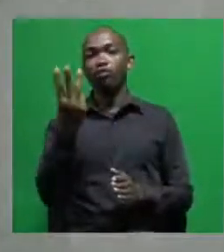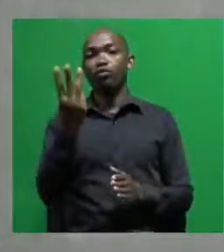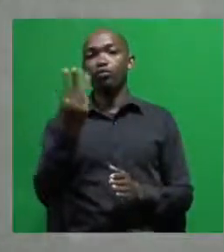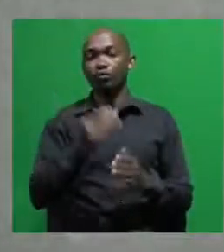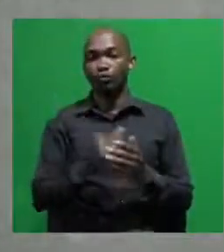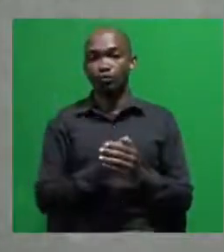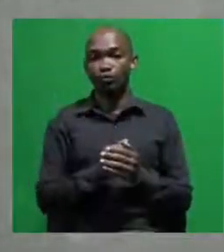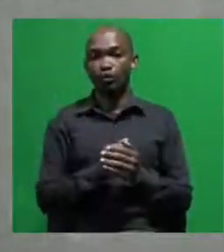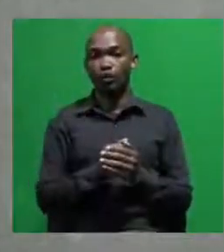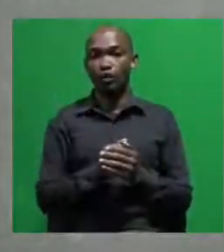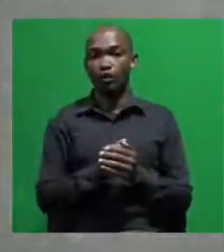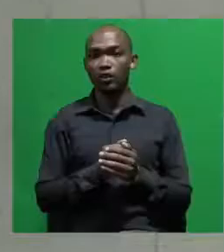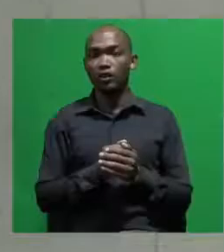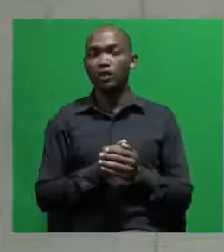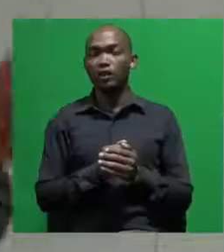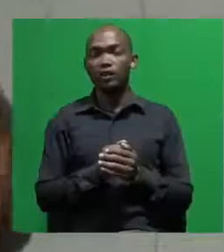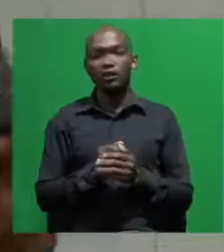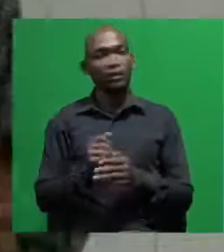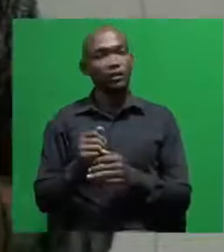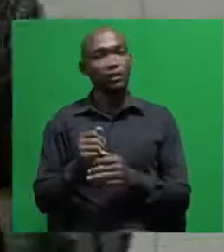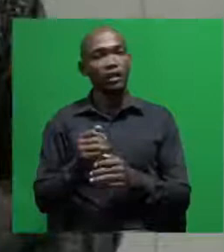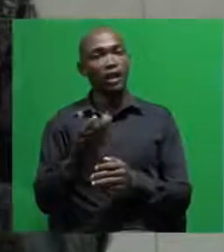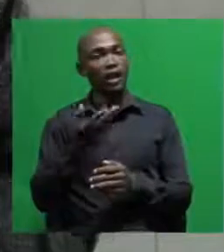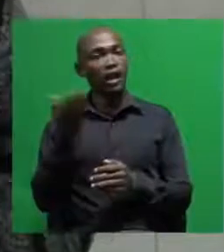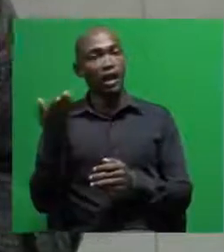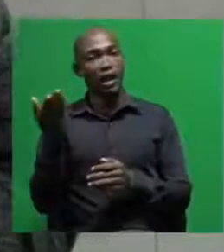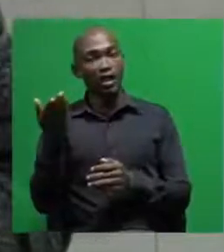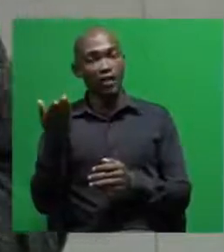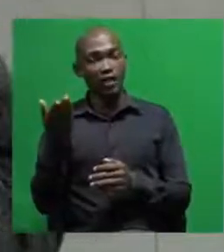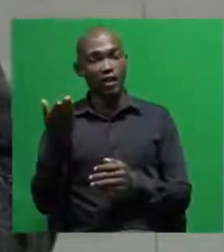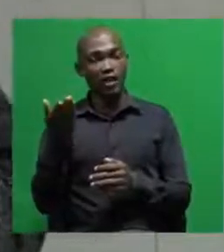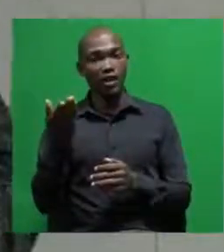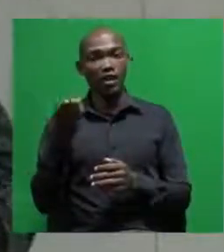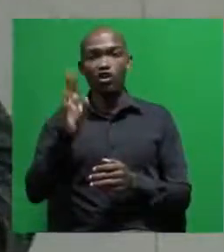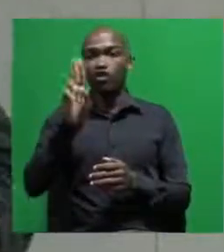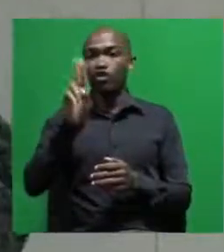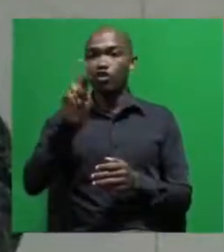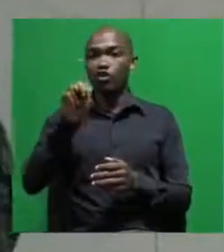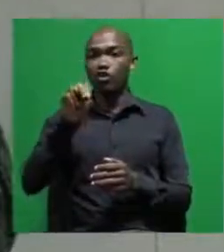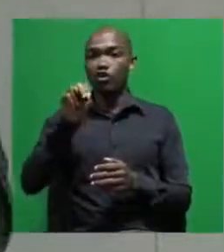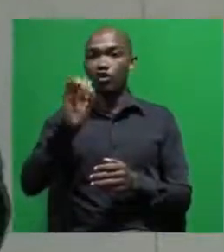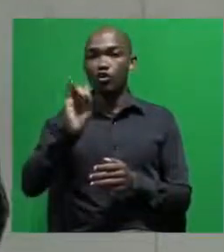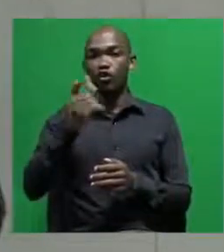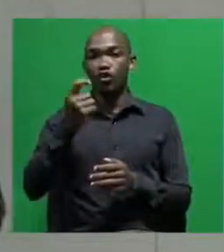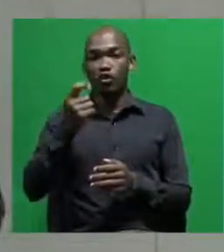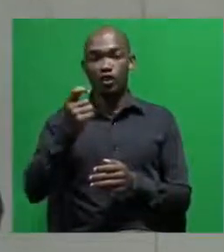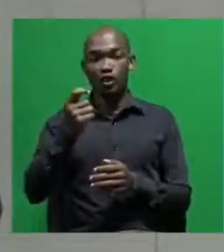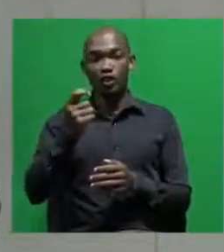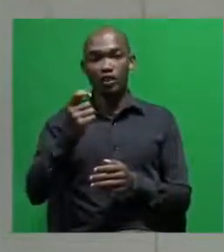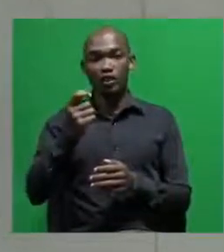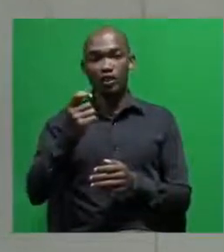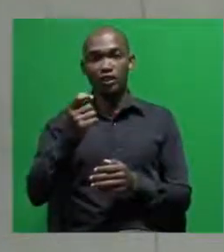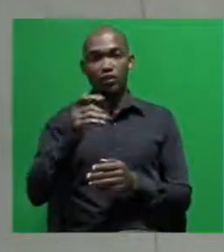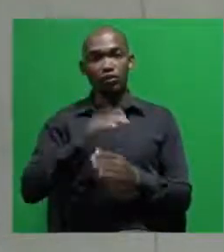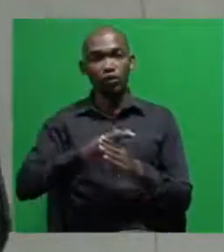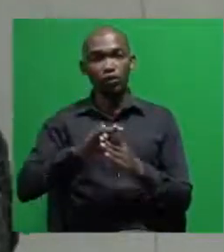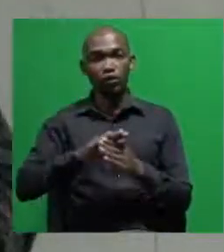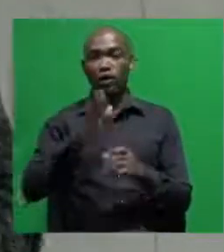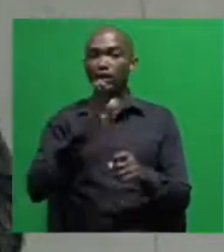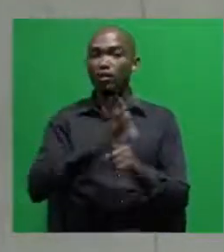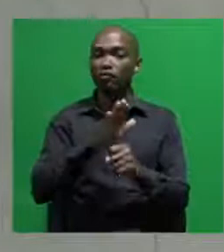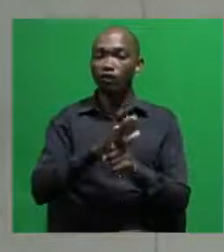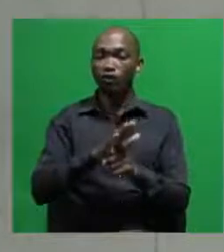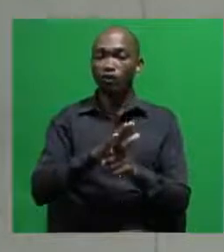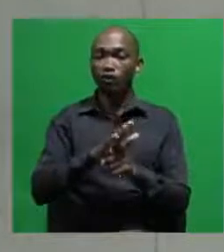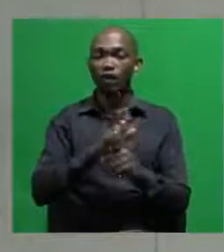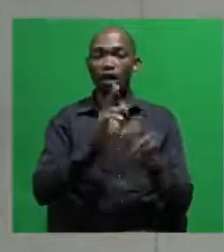Even though there are other units of volume that are normally used, we have